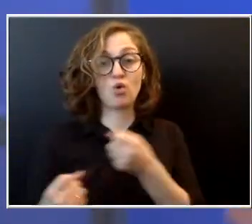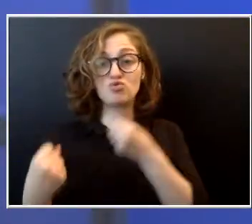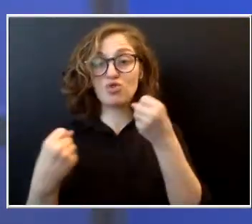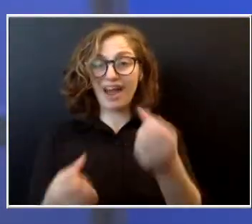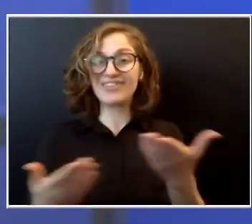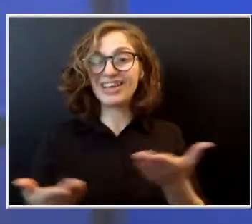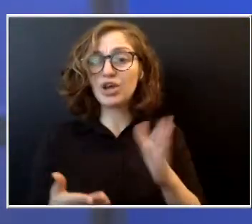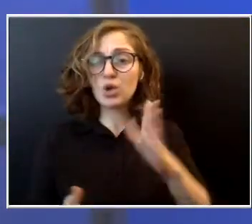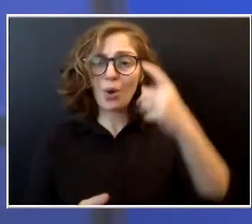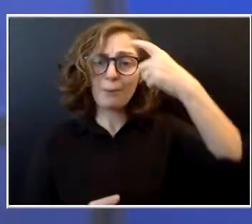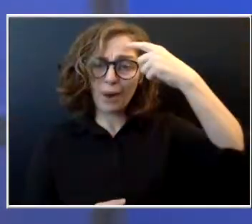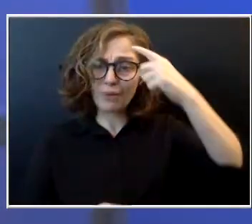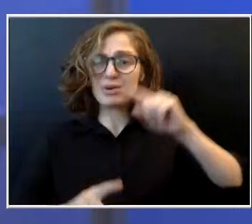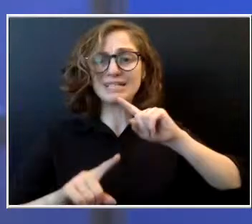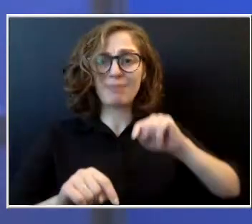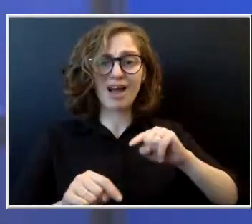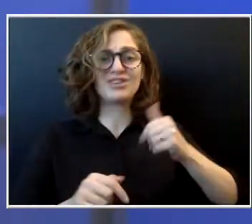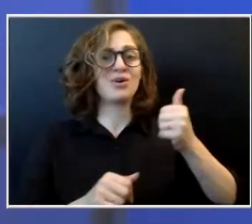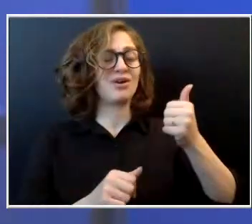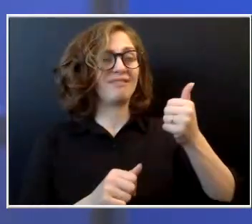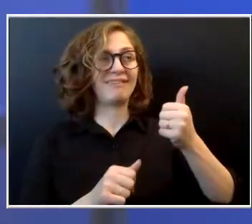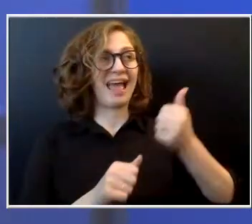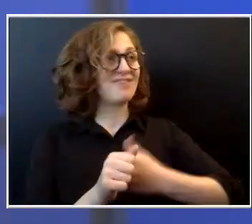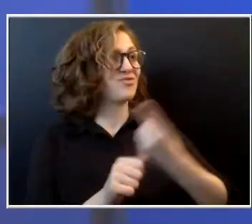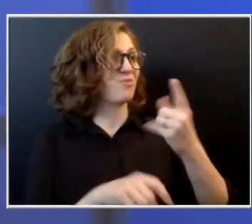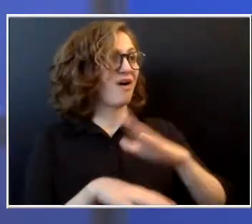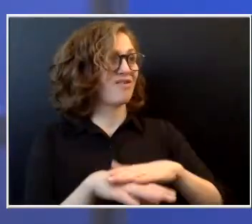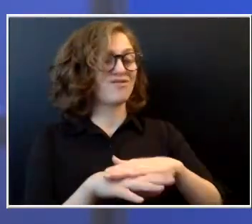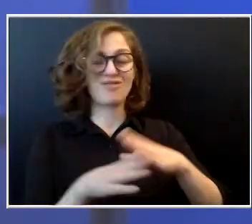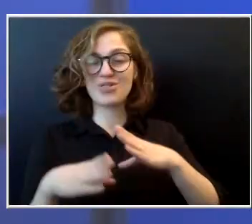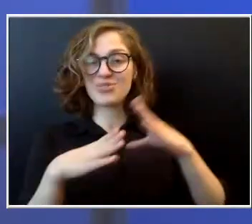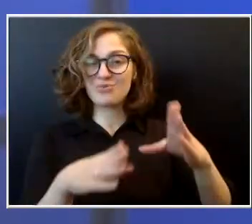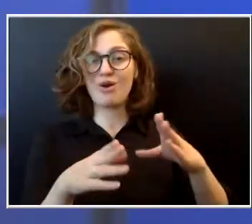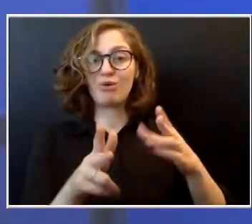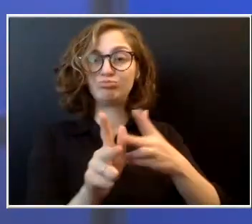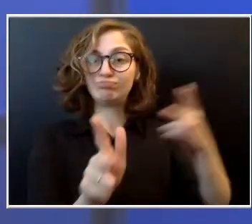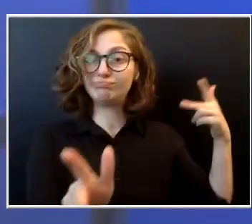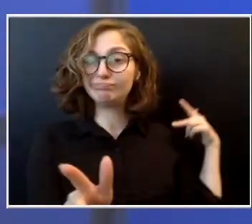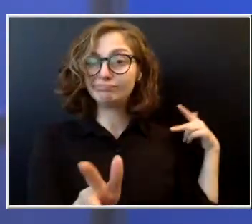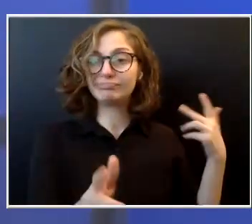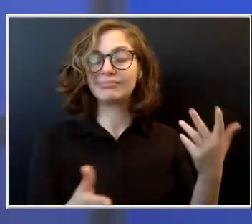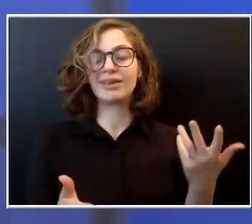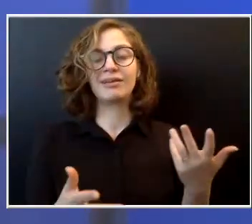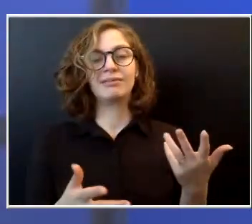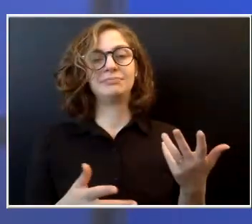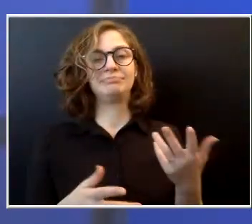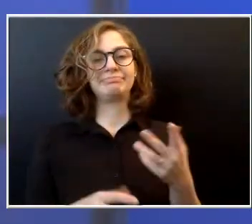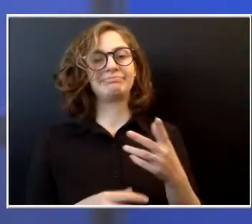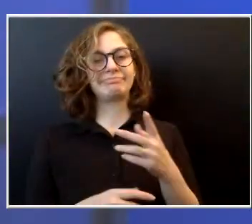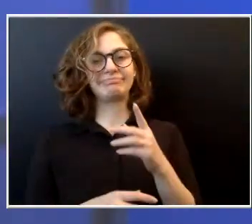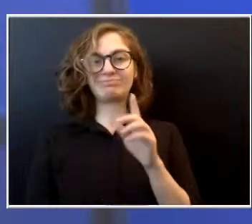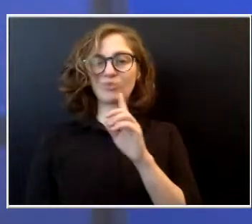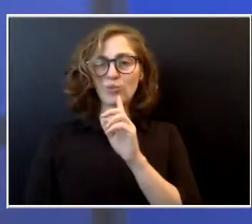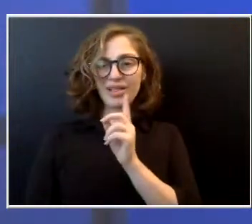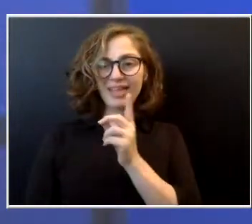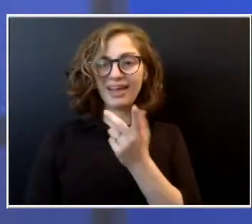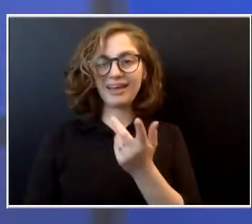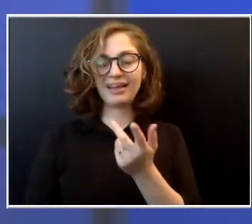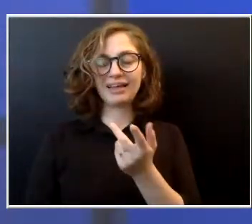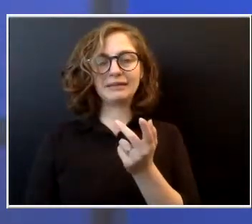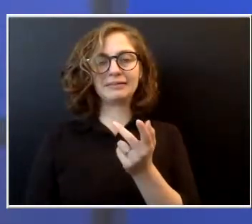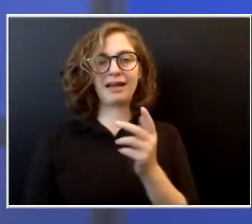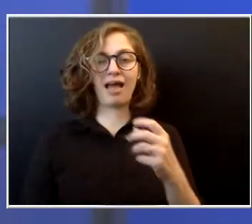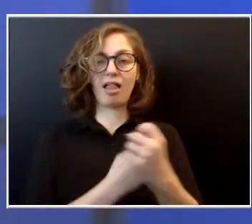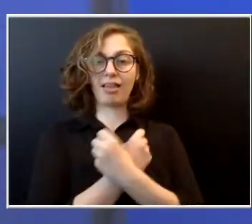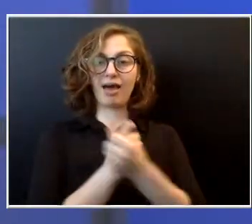every single other person on the road. It's... The reality is that as far as is it a drug, that's